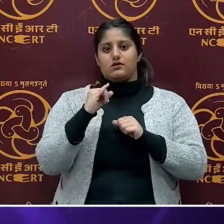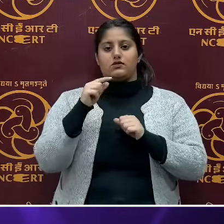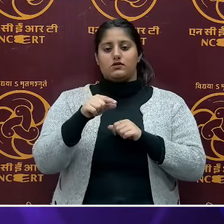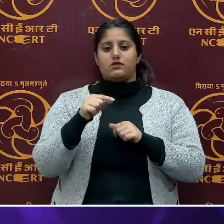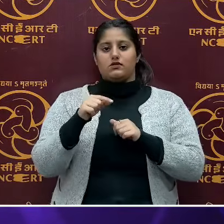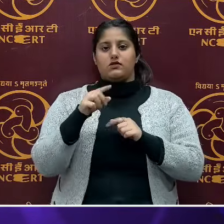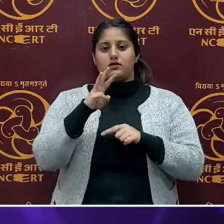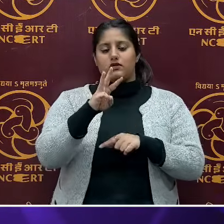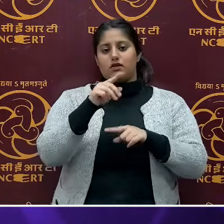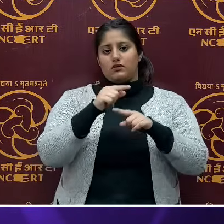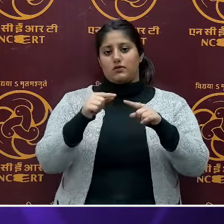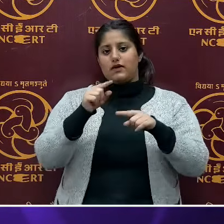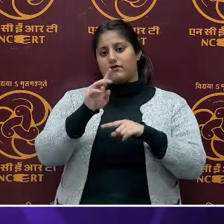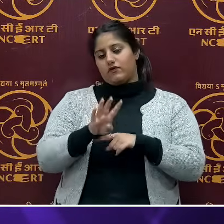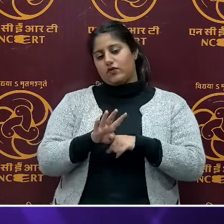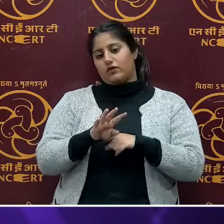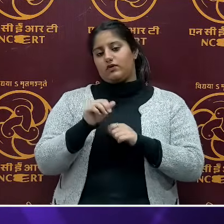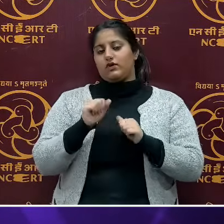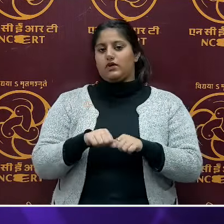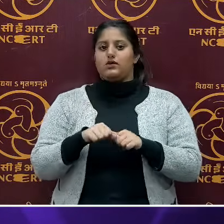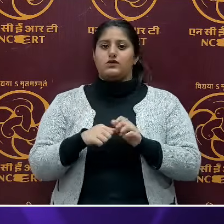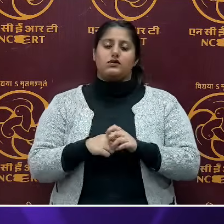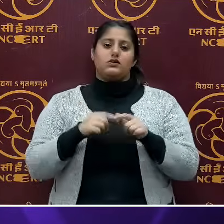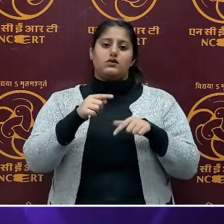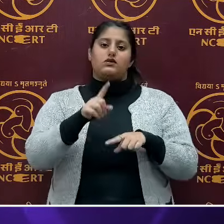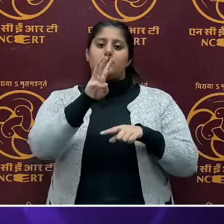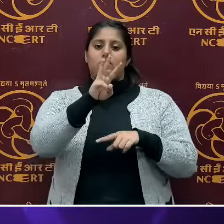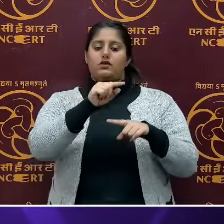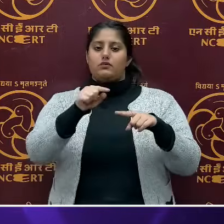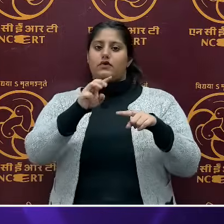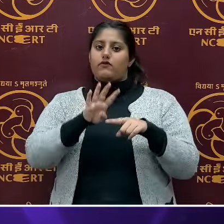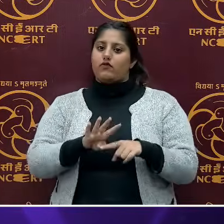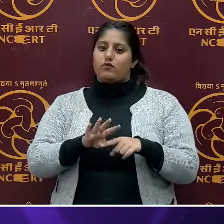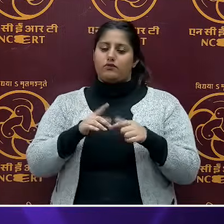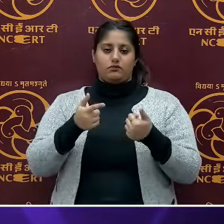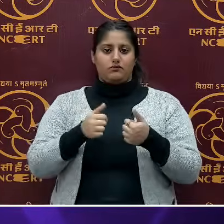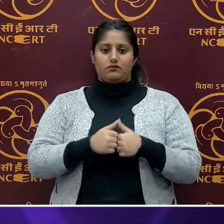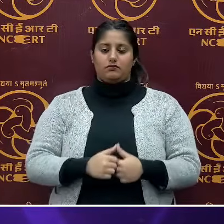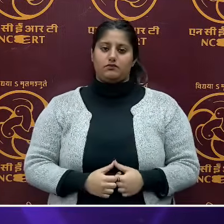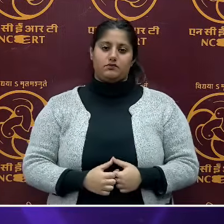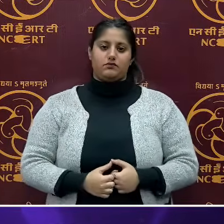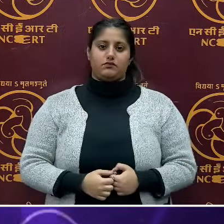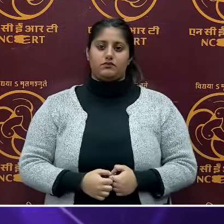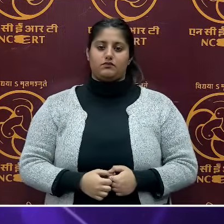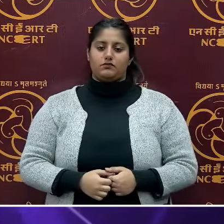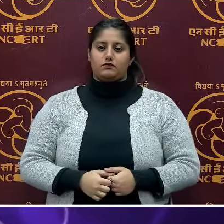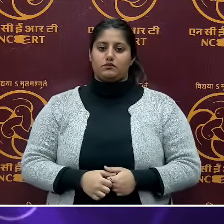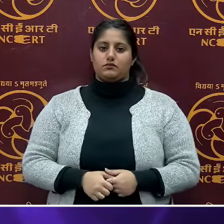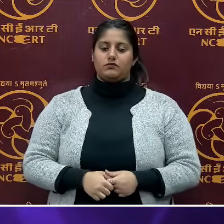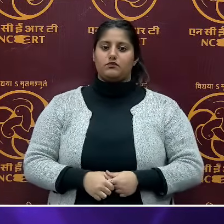get? 3/4. 4. Yes. So you will get 3/4.